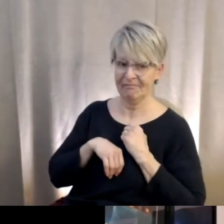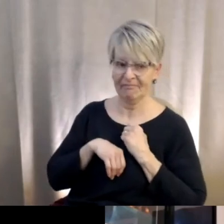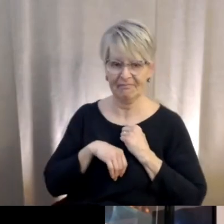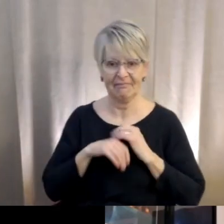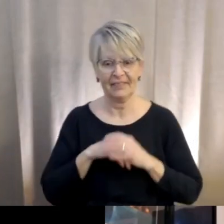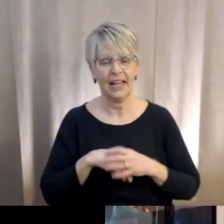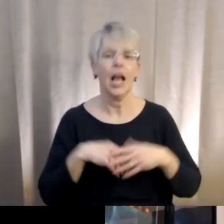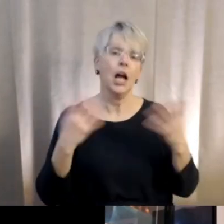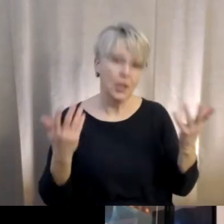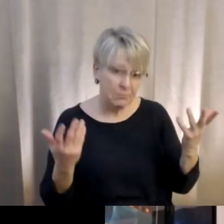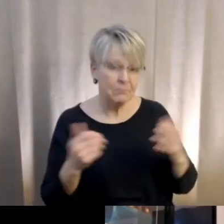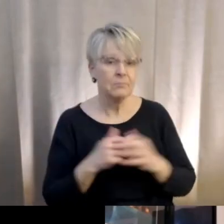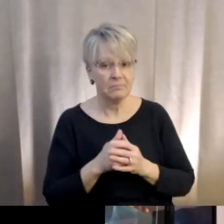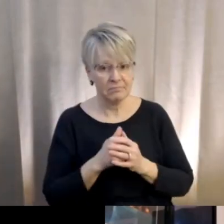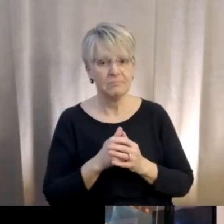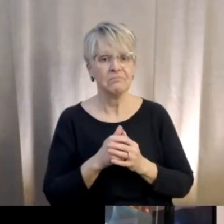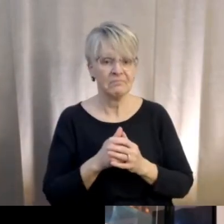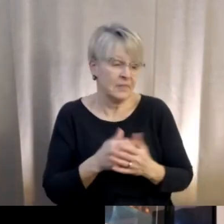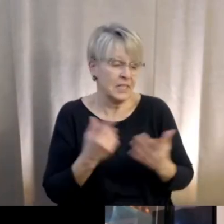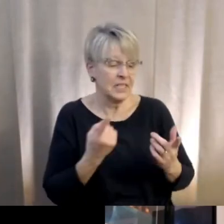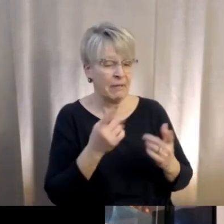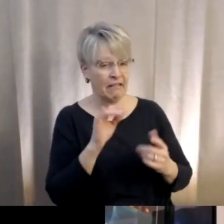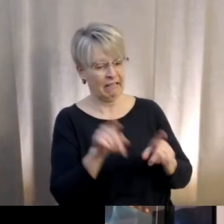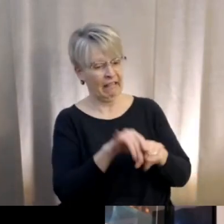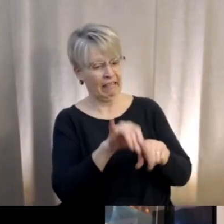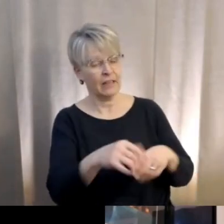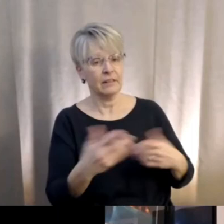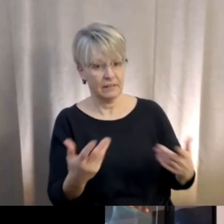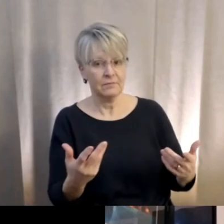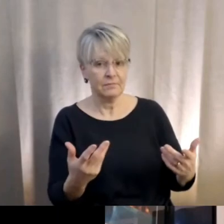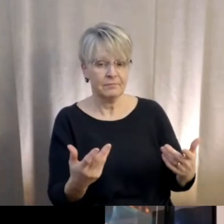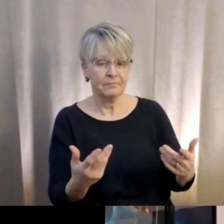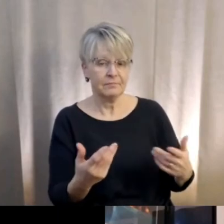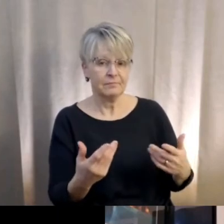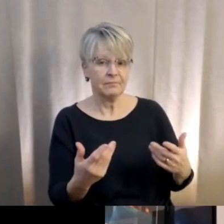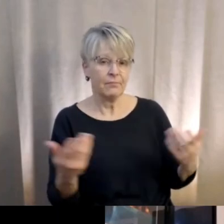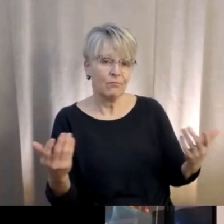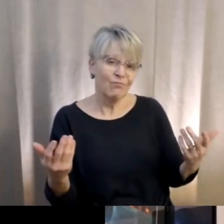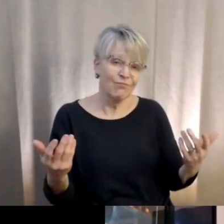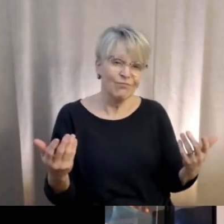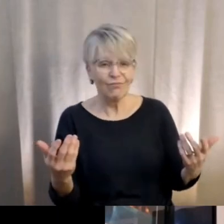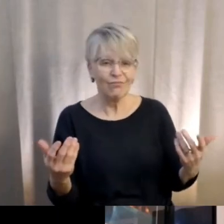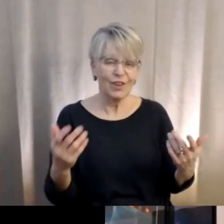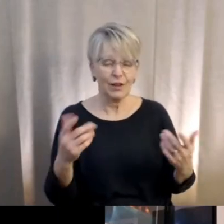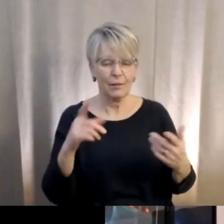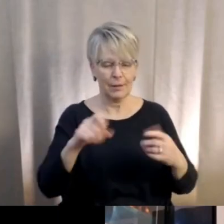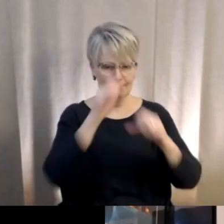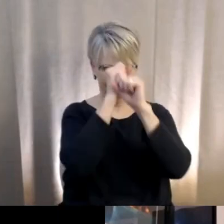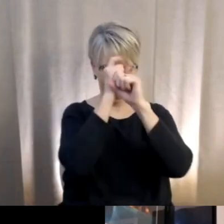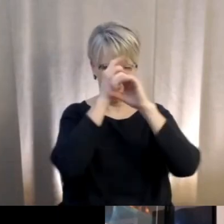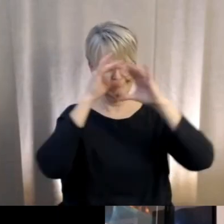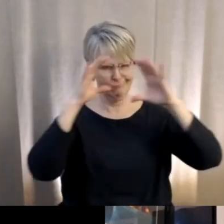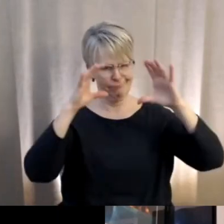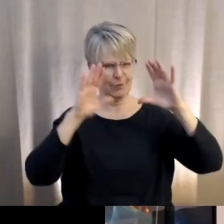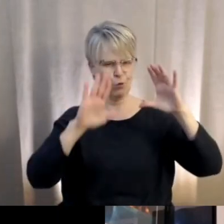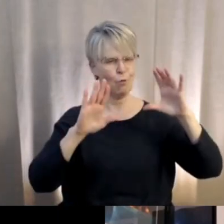Yeah. So something as simple as that, as far as just mapping out what your day-to-day life is going to